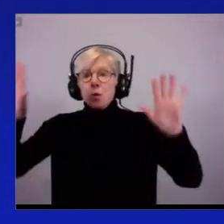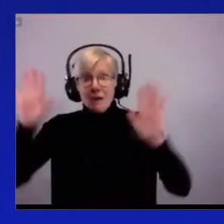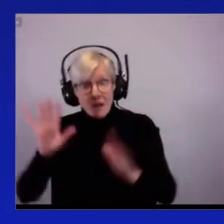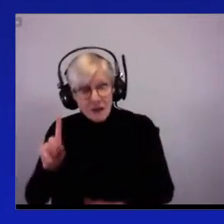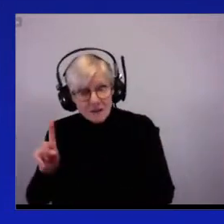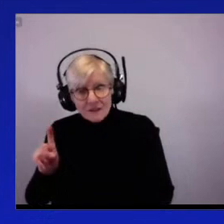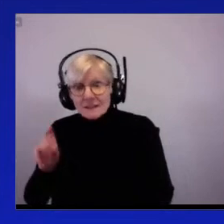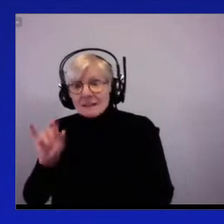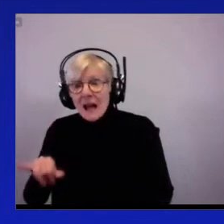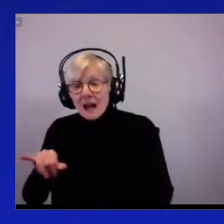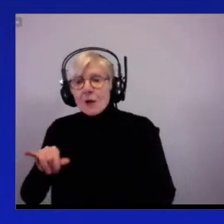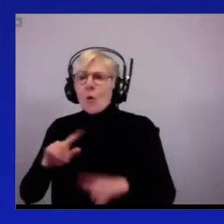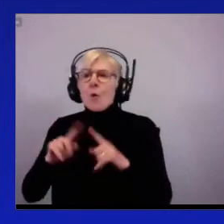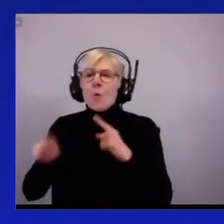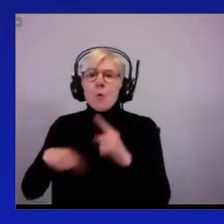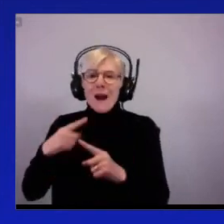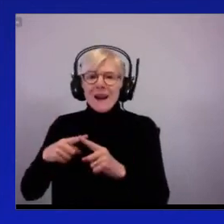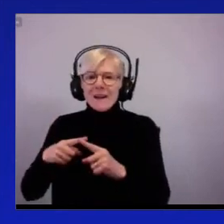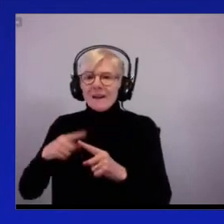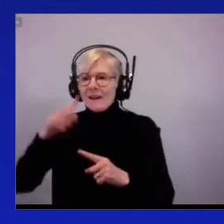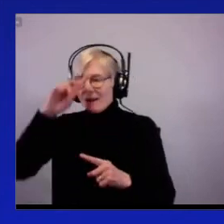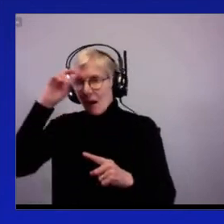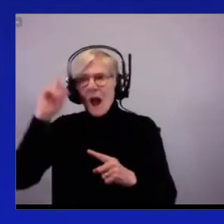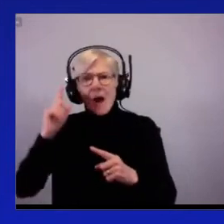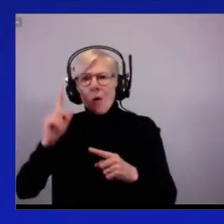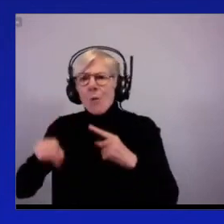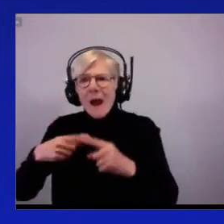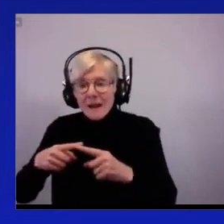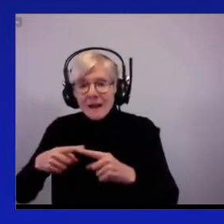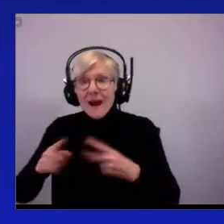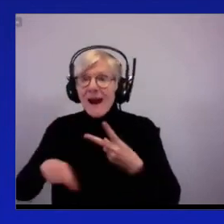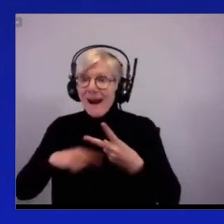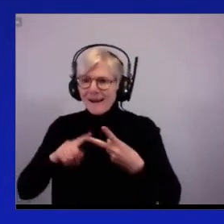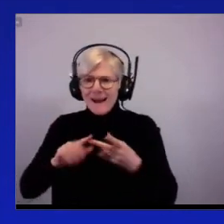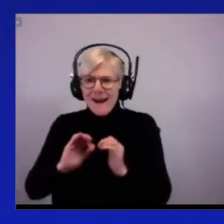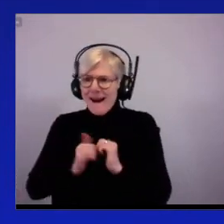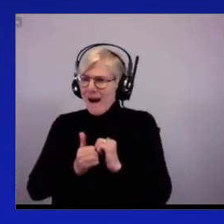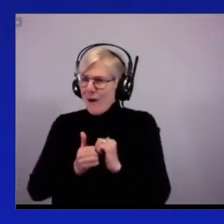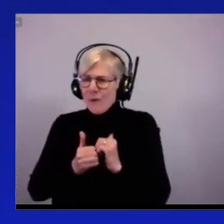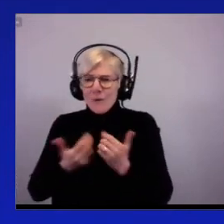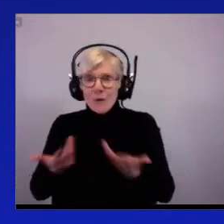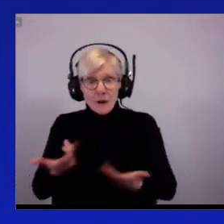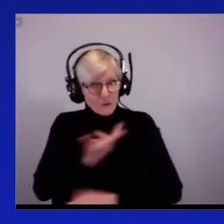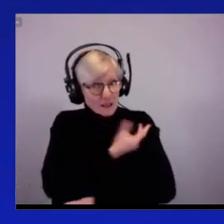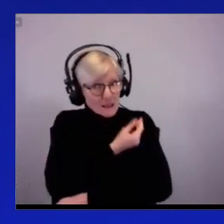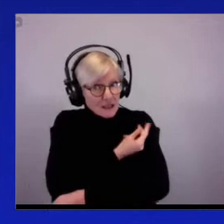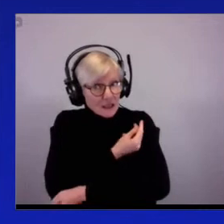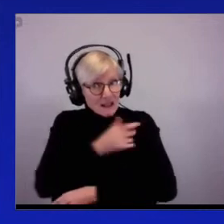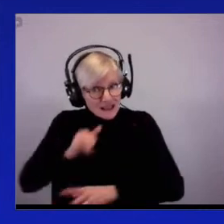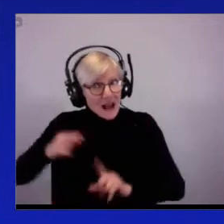projected timeline for what that looks like currently based on the availability of vaccine?